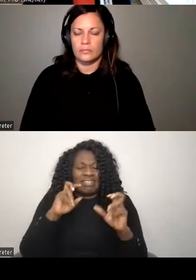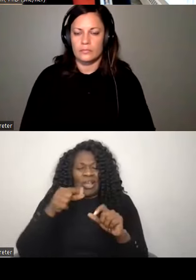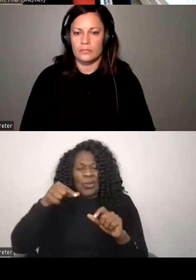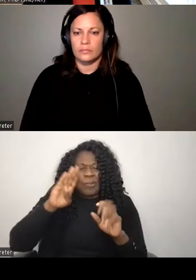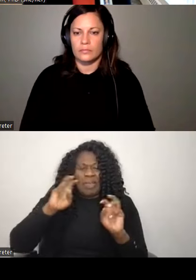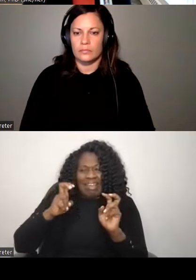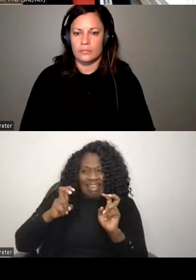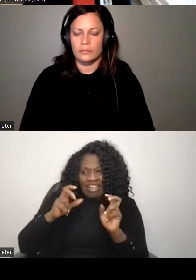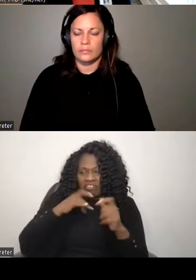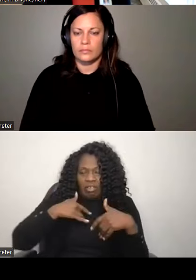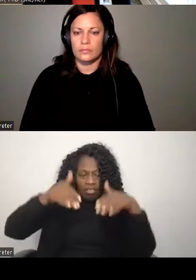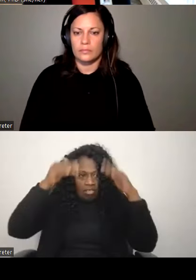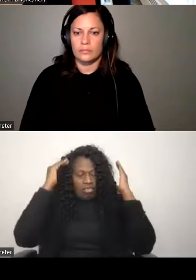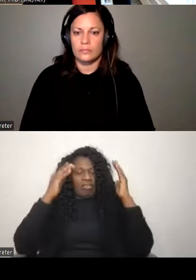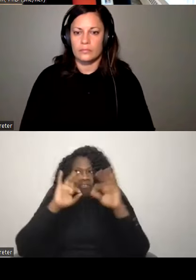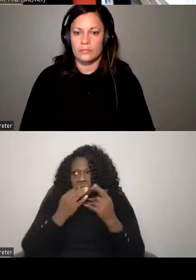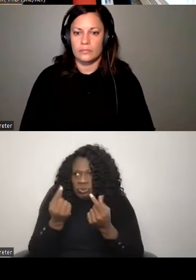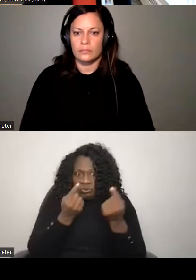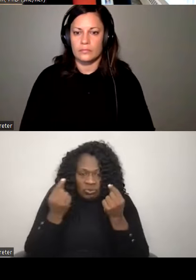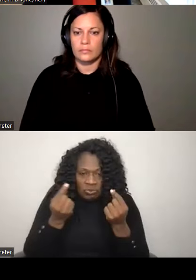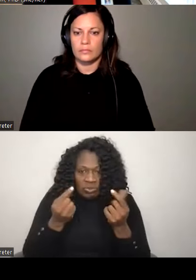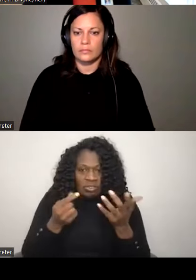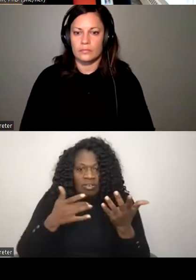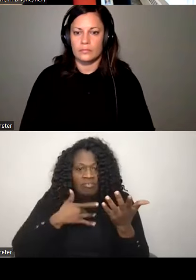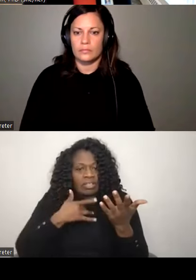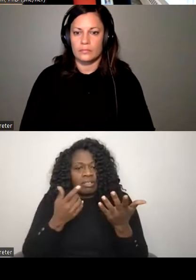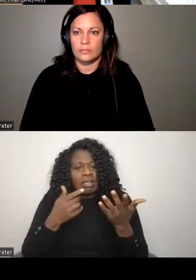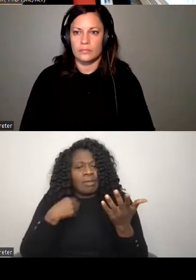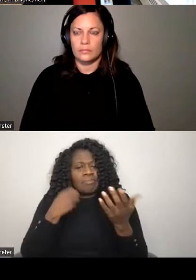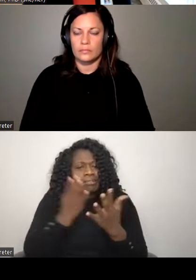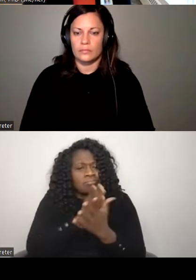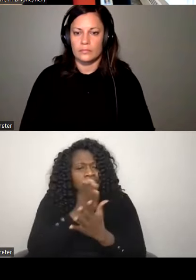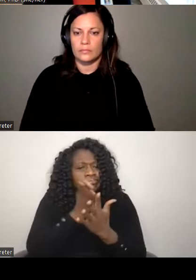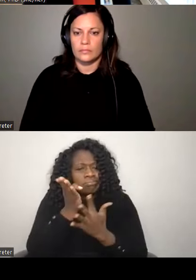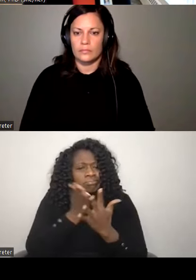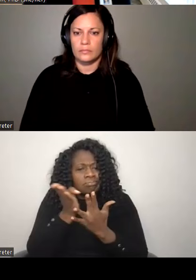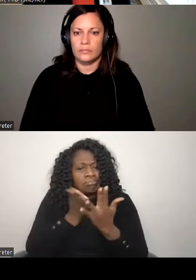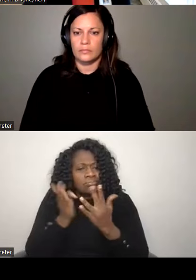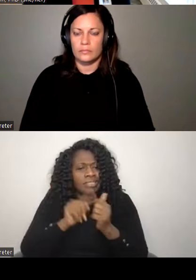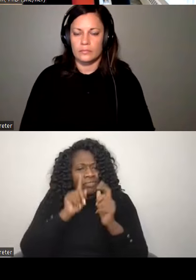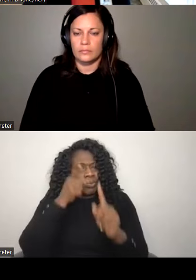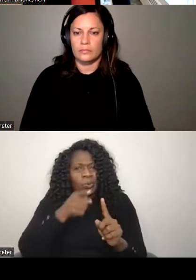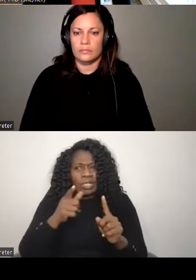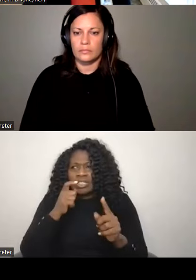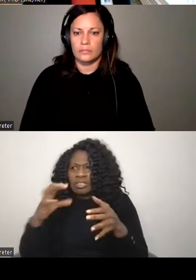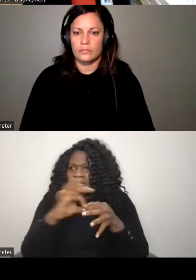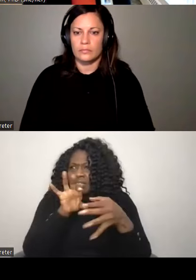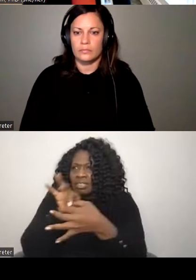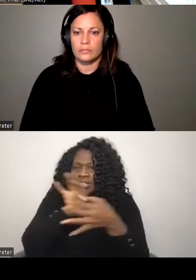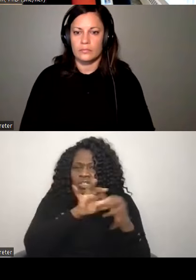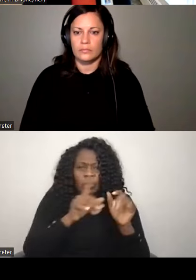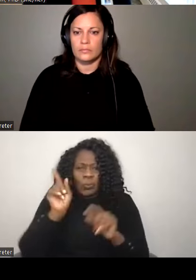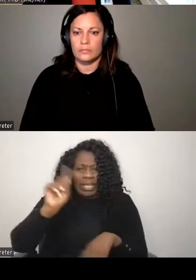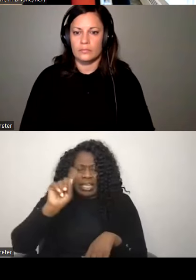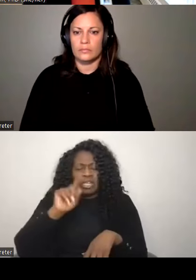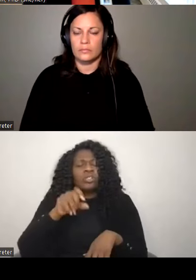can be overwhelming for families when you start to talk about having multiple specialists and multiple points of intervention. So, you know, it